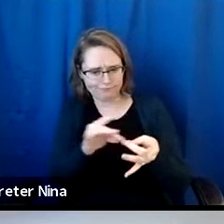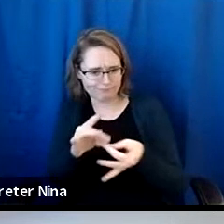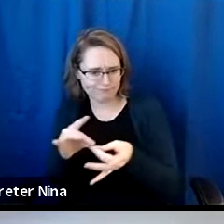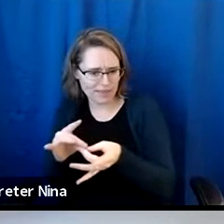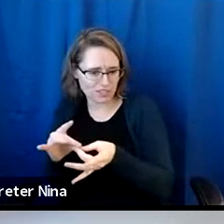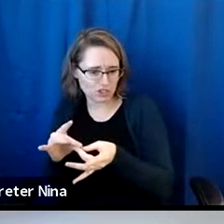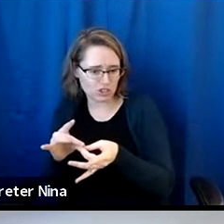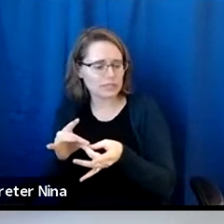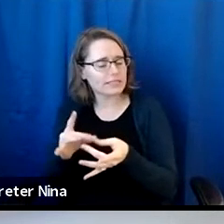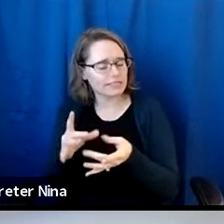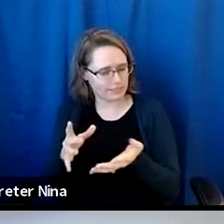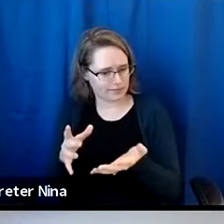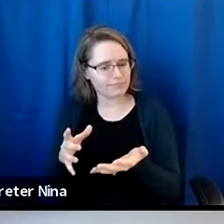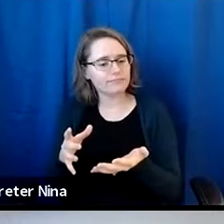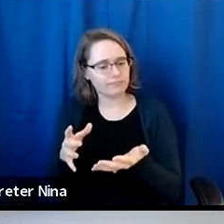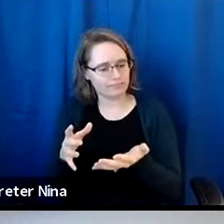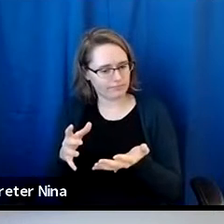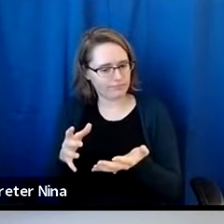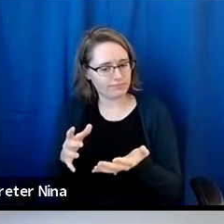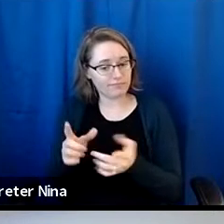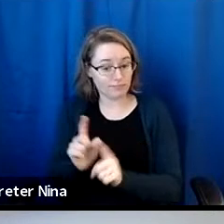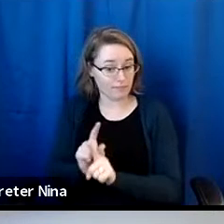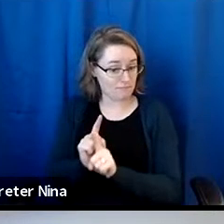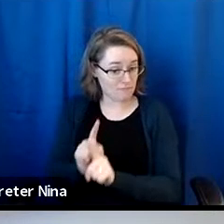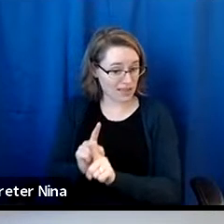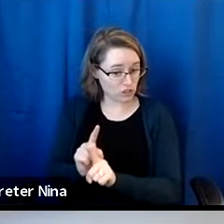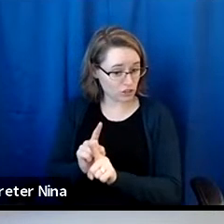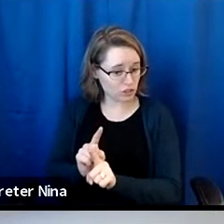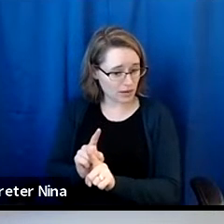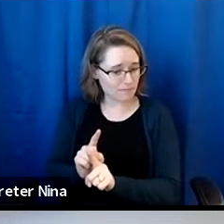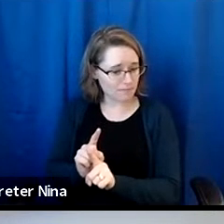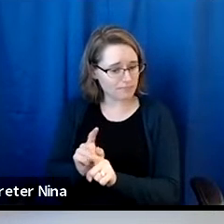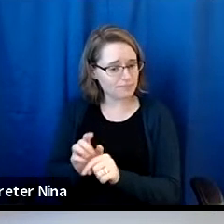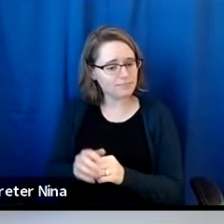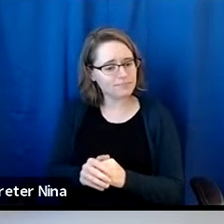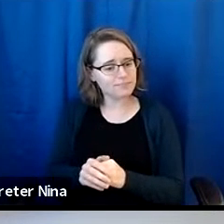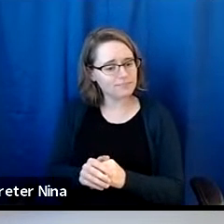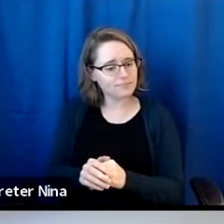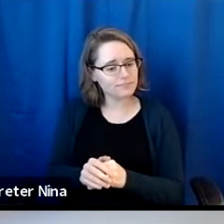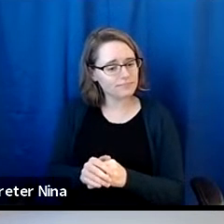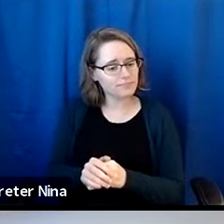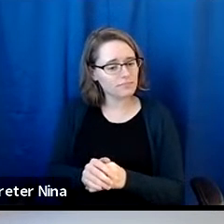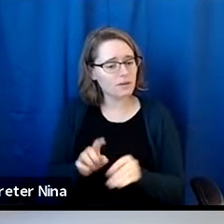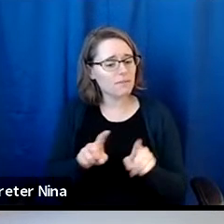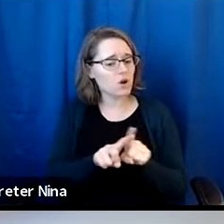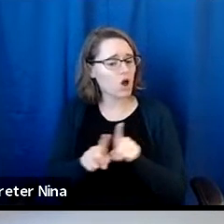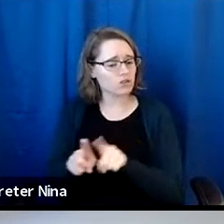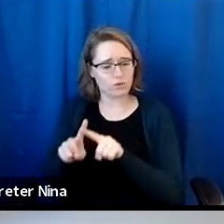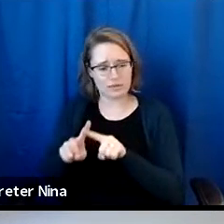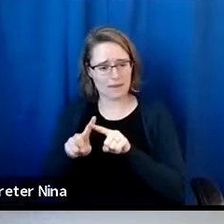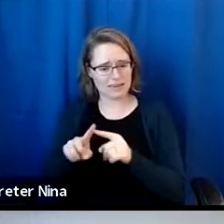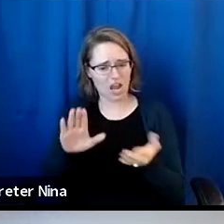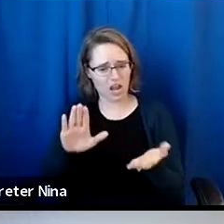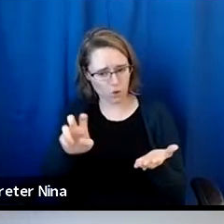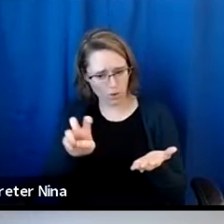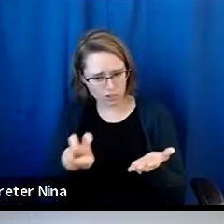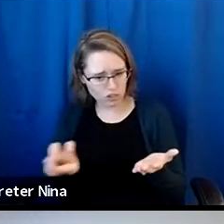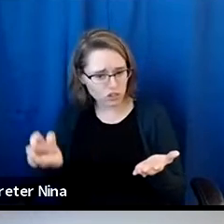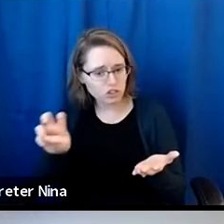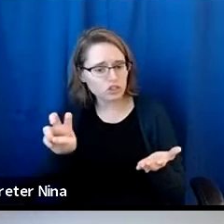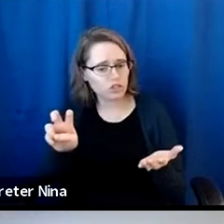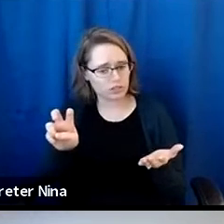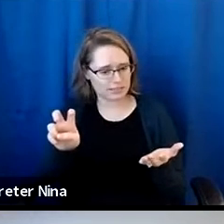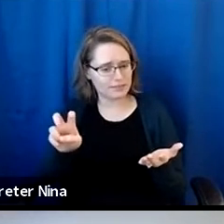a lot when it came to mentorship, but also depending on your personal journeys, perhaps